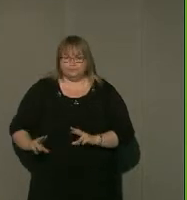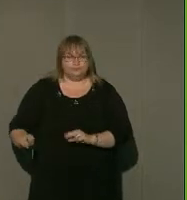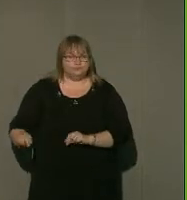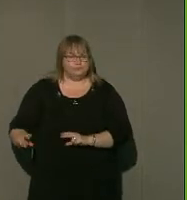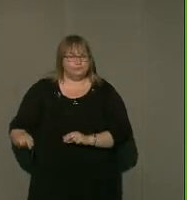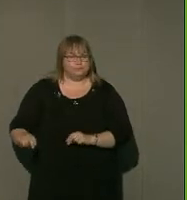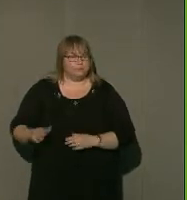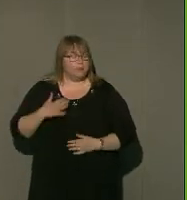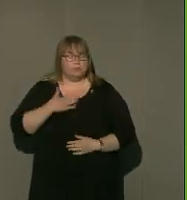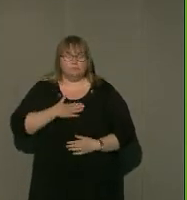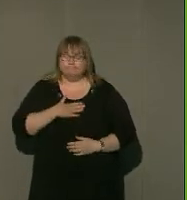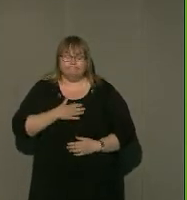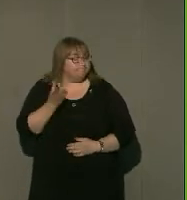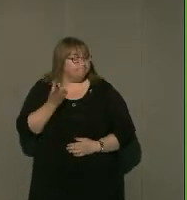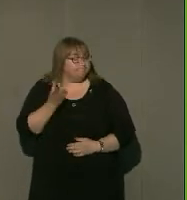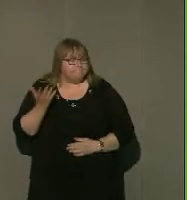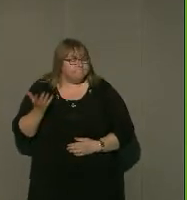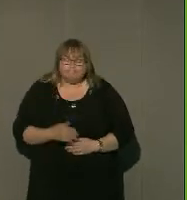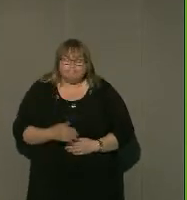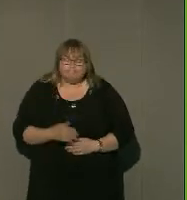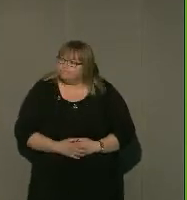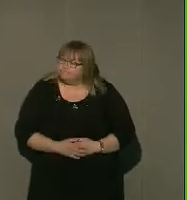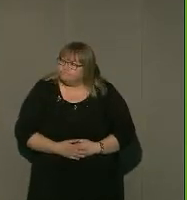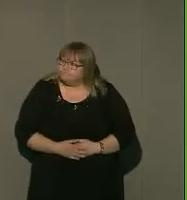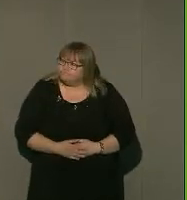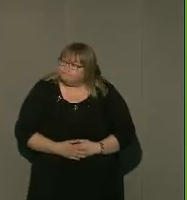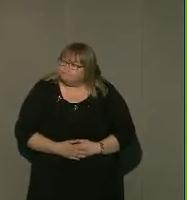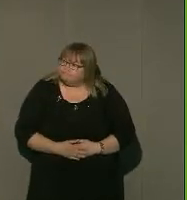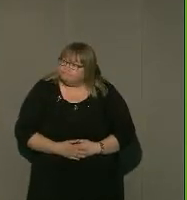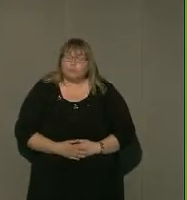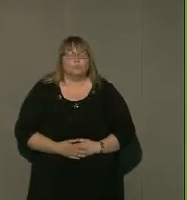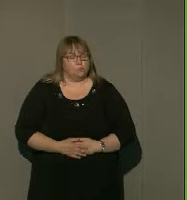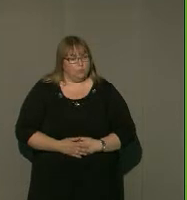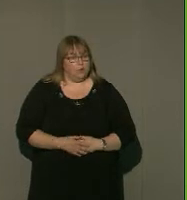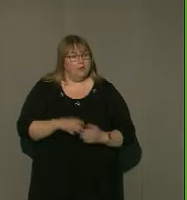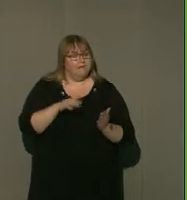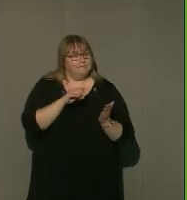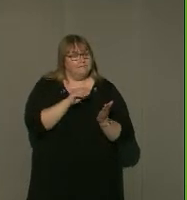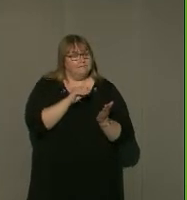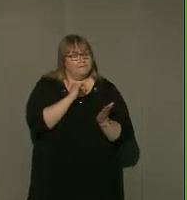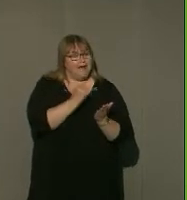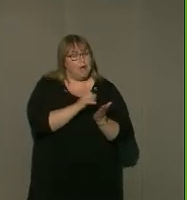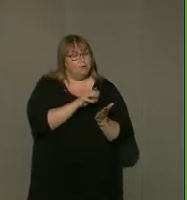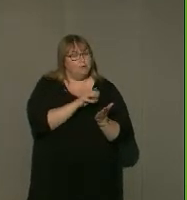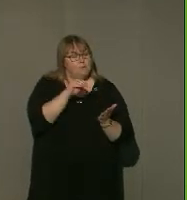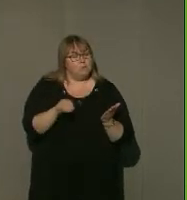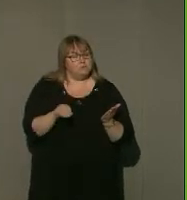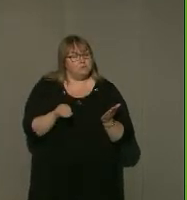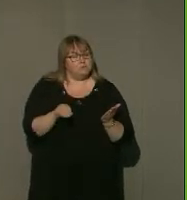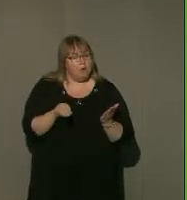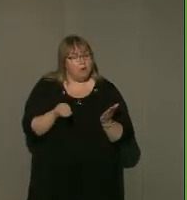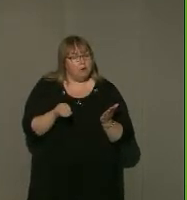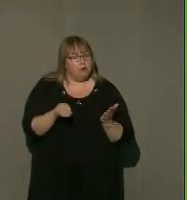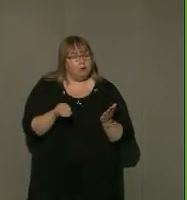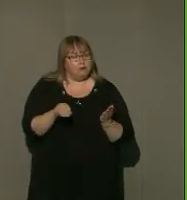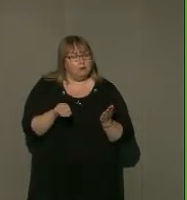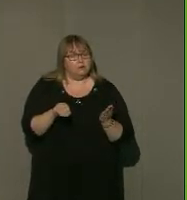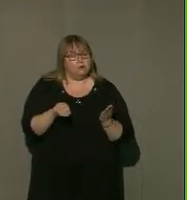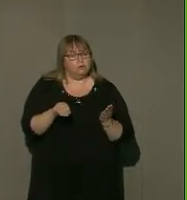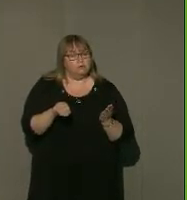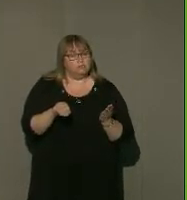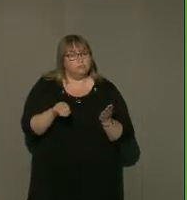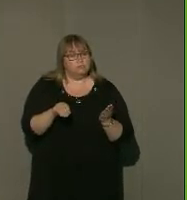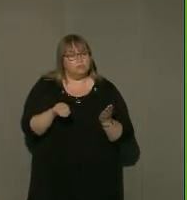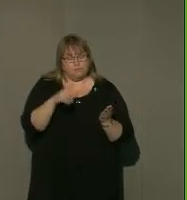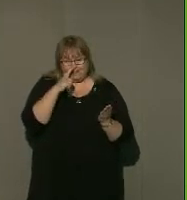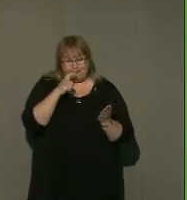Hang on, sorry. Okay, so if we rule this out of order now, to simplify things, we can